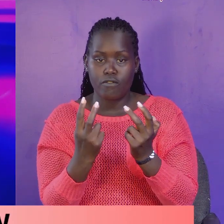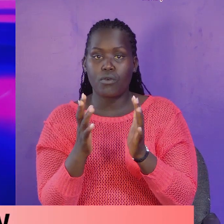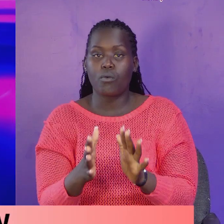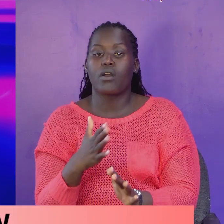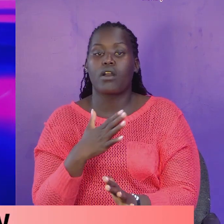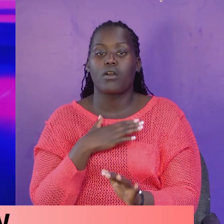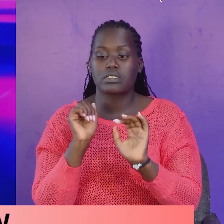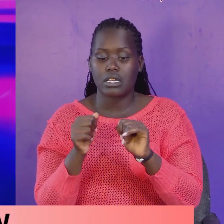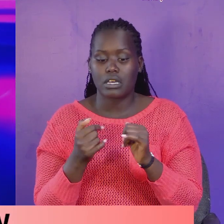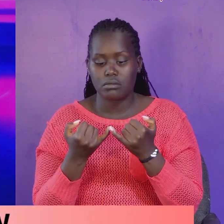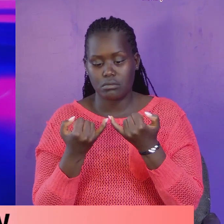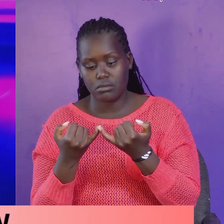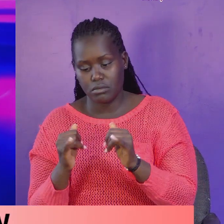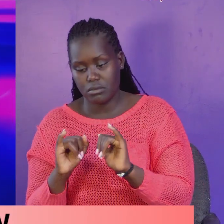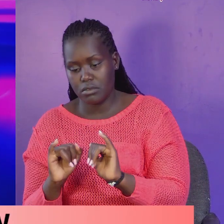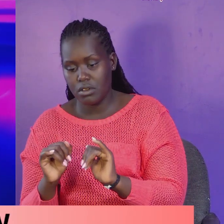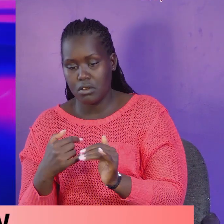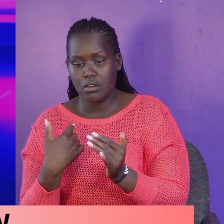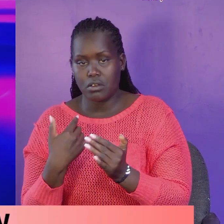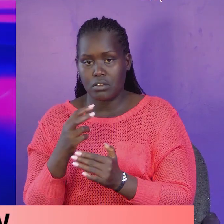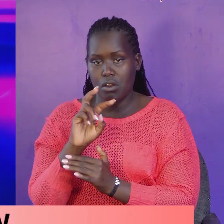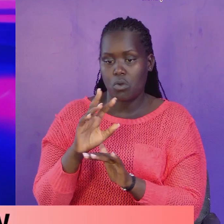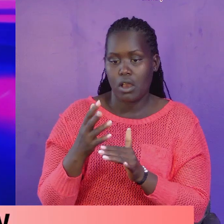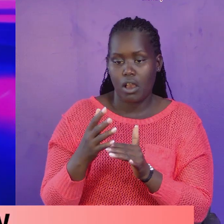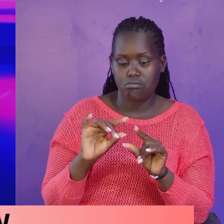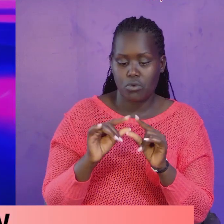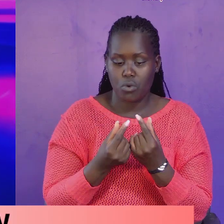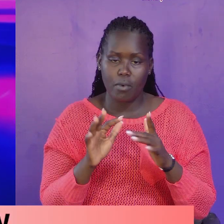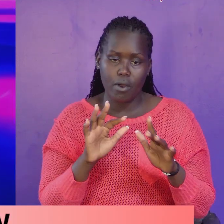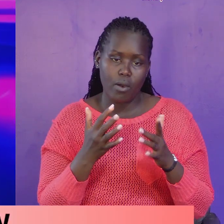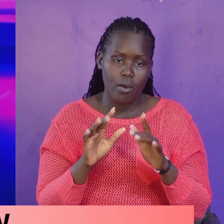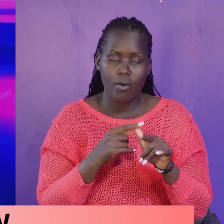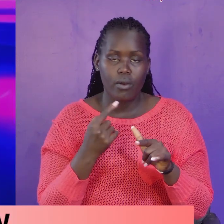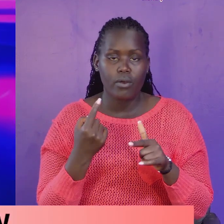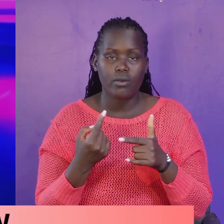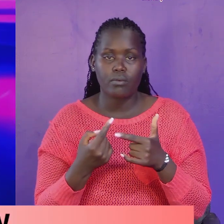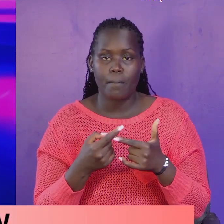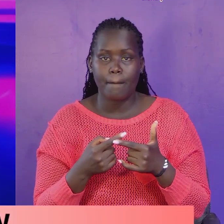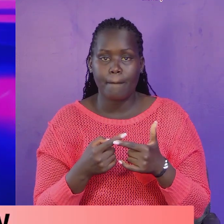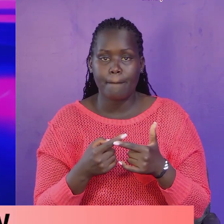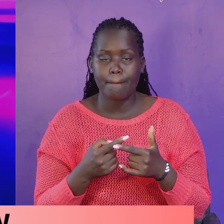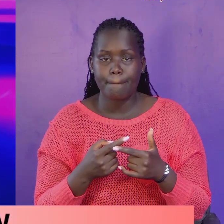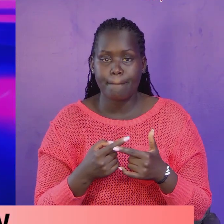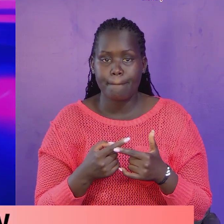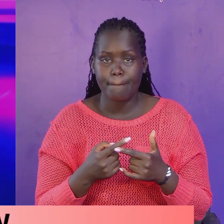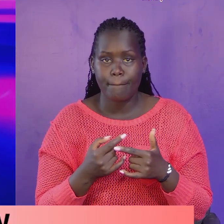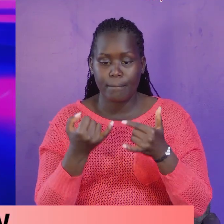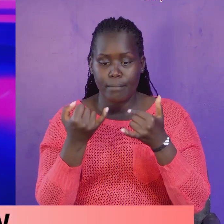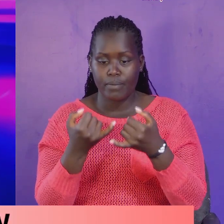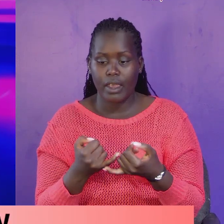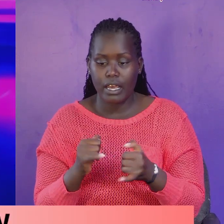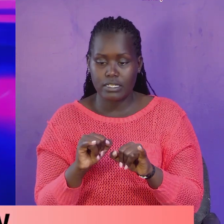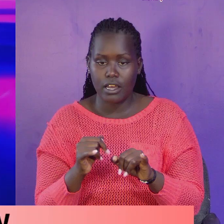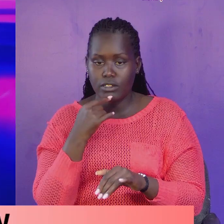just try to look at how the groups look like and just try to